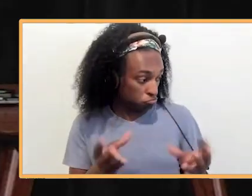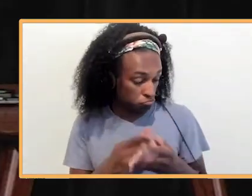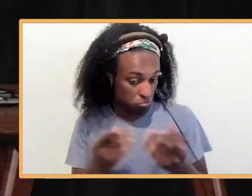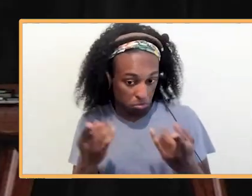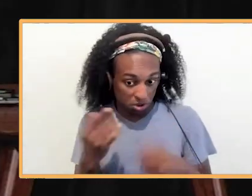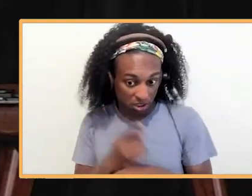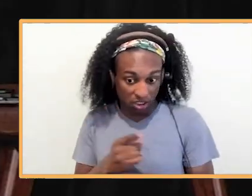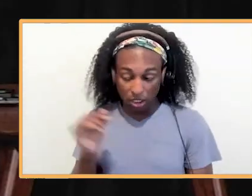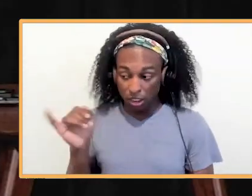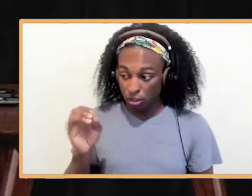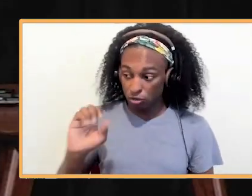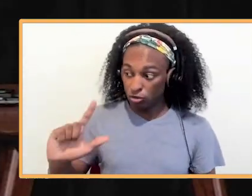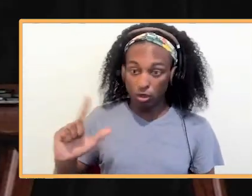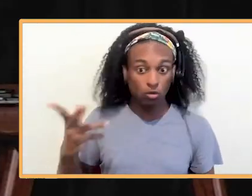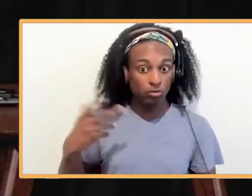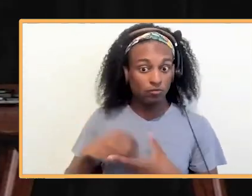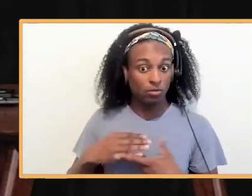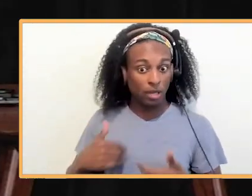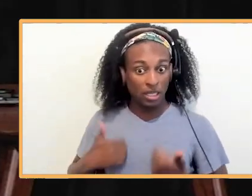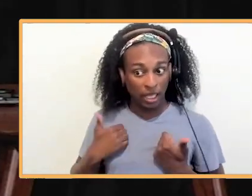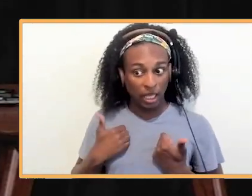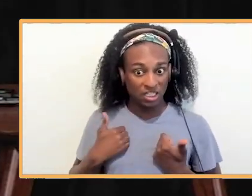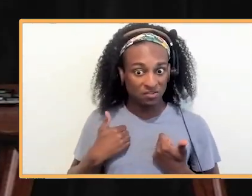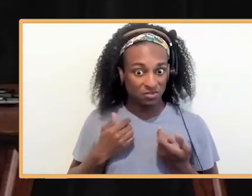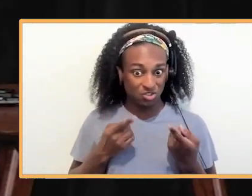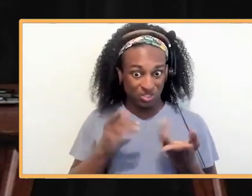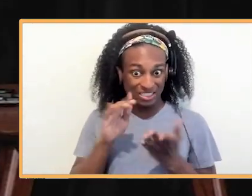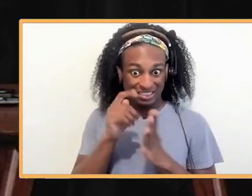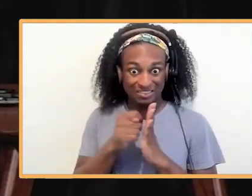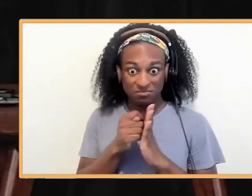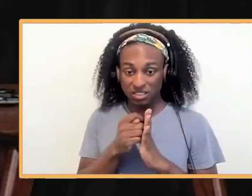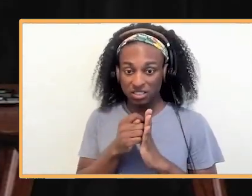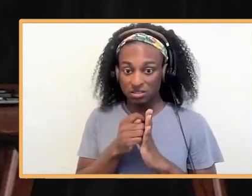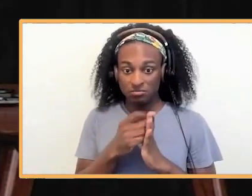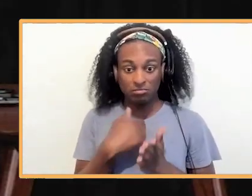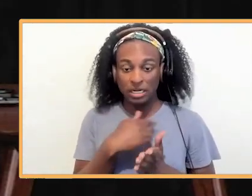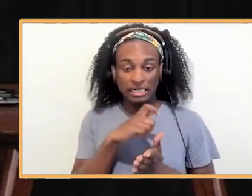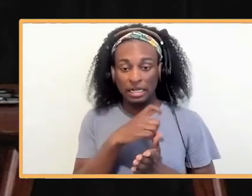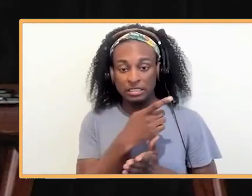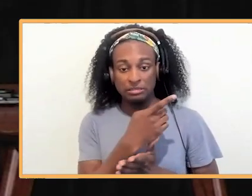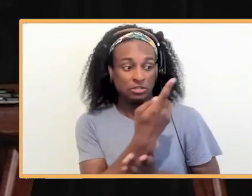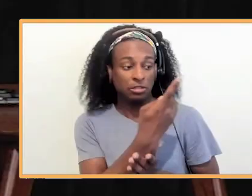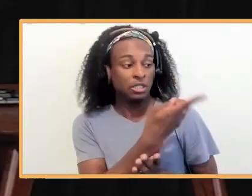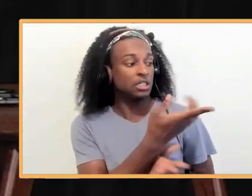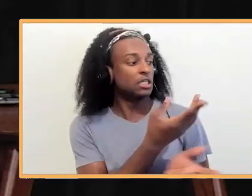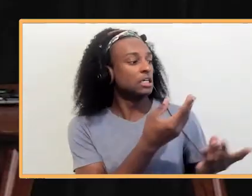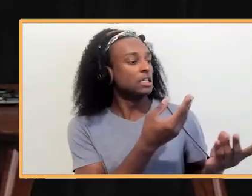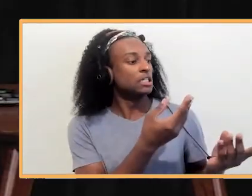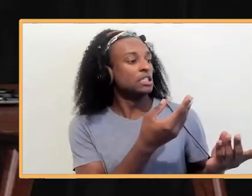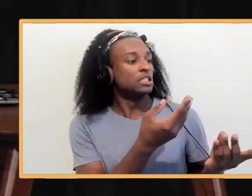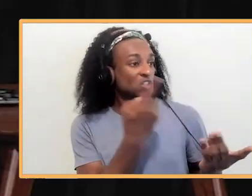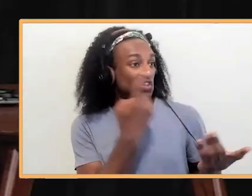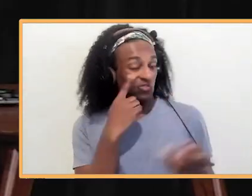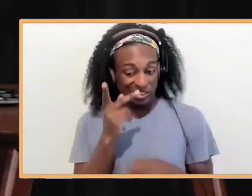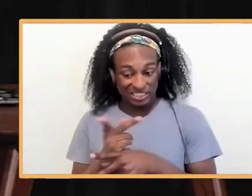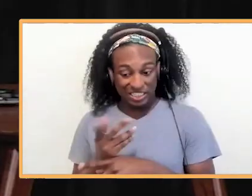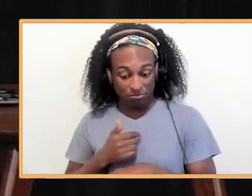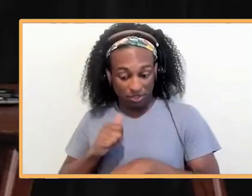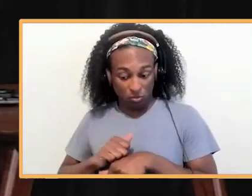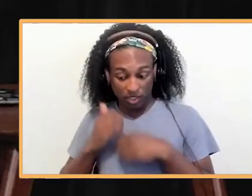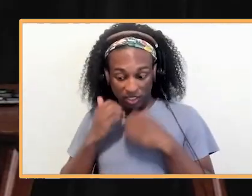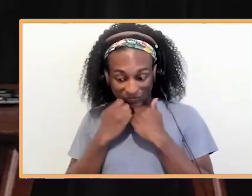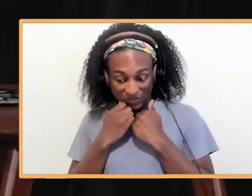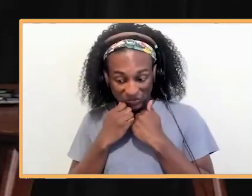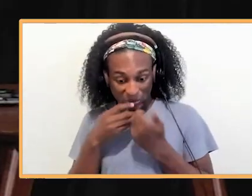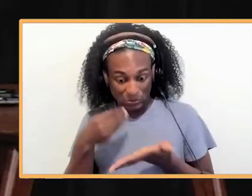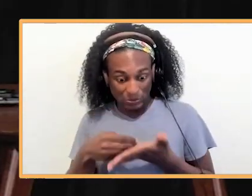where I had to give something up to be holding the rock of my values. I had to give up a lot of money.